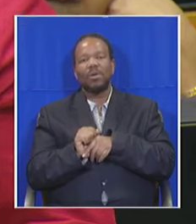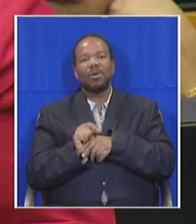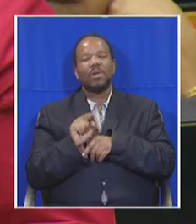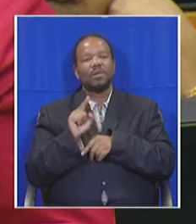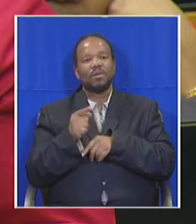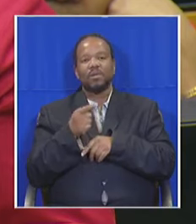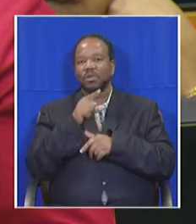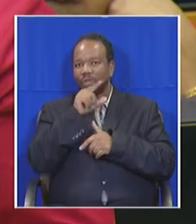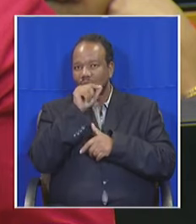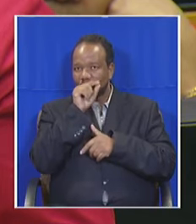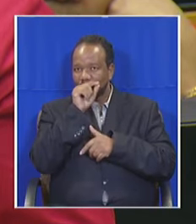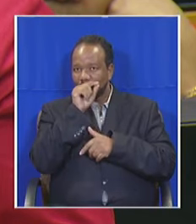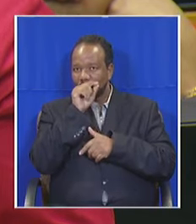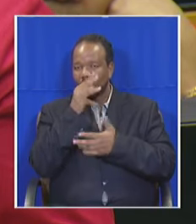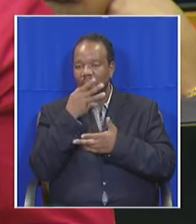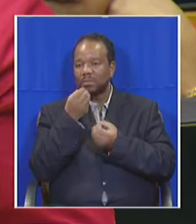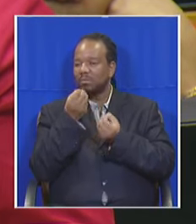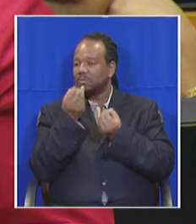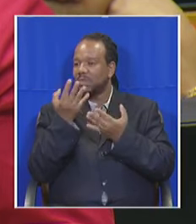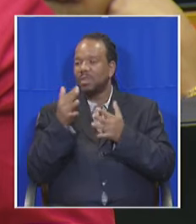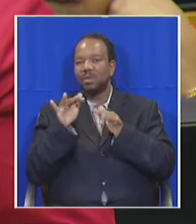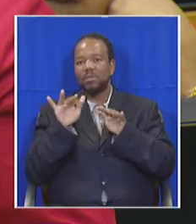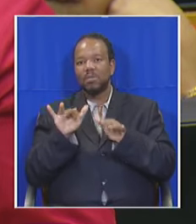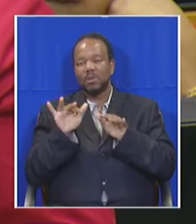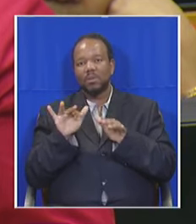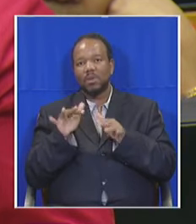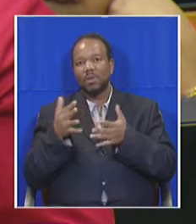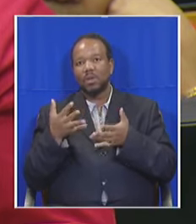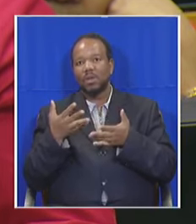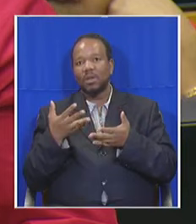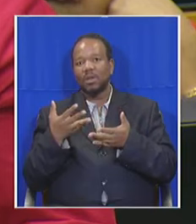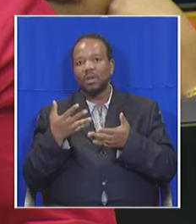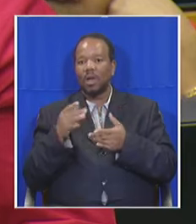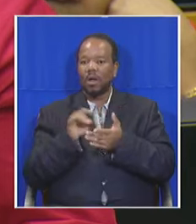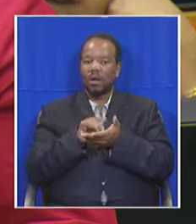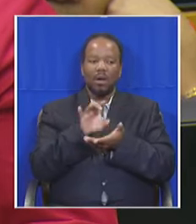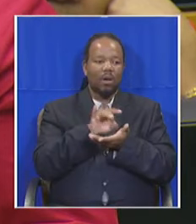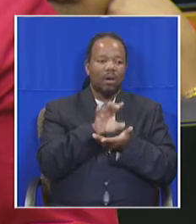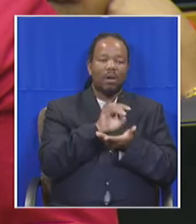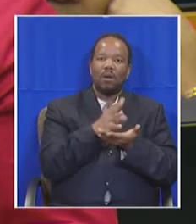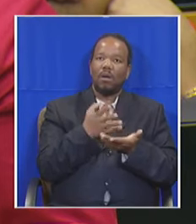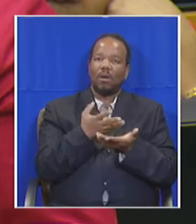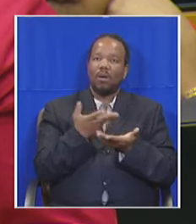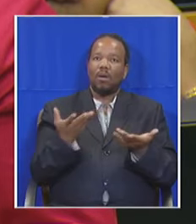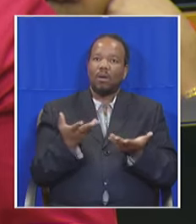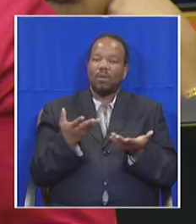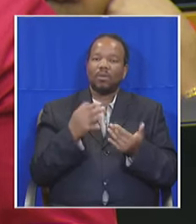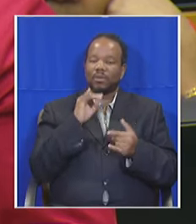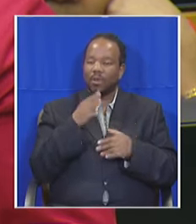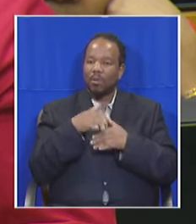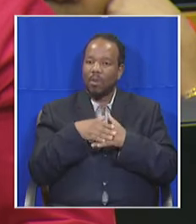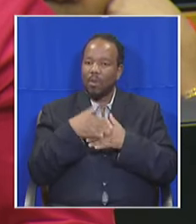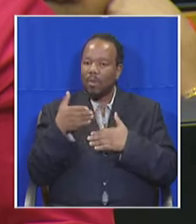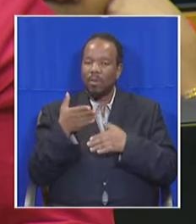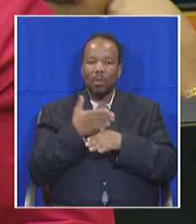chicken, tens of thousands of South Africans are unnecessarily losing their jobs, adding to our growing unemployment and